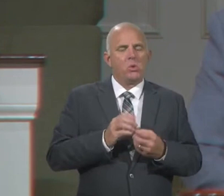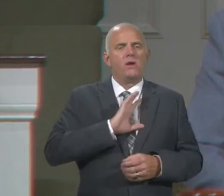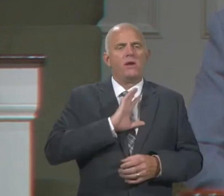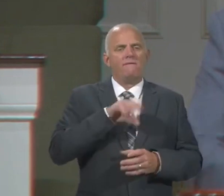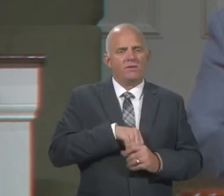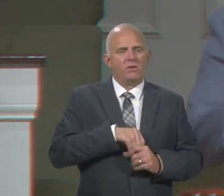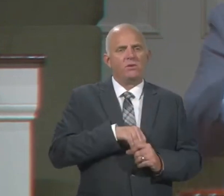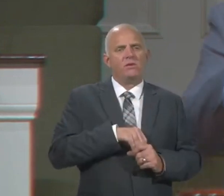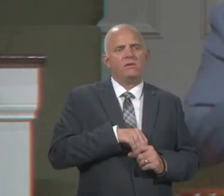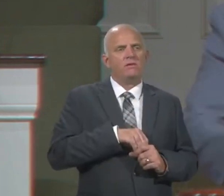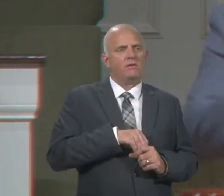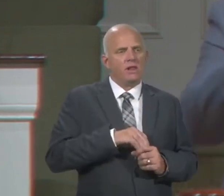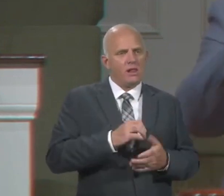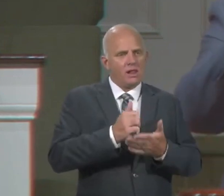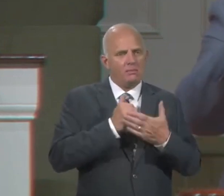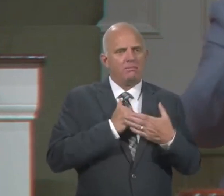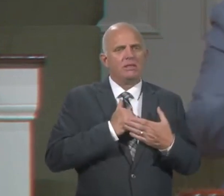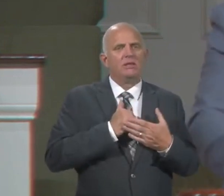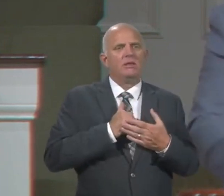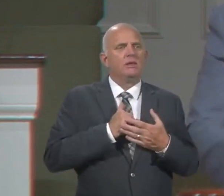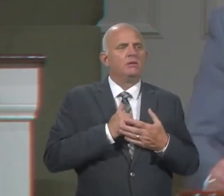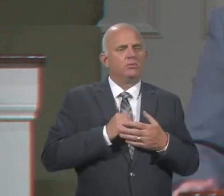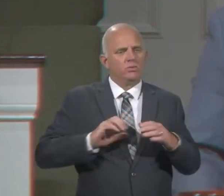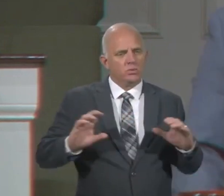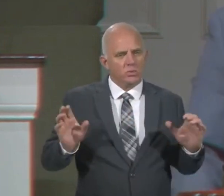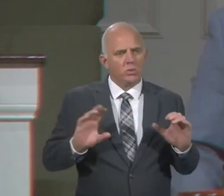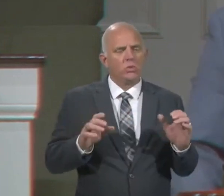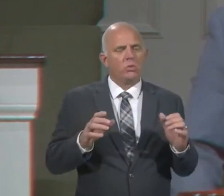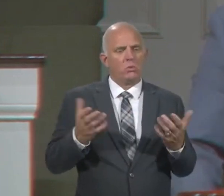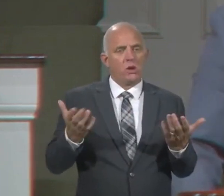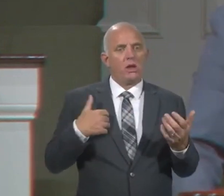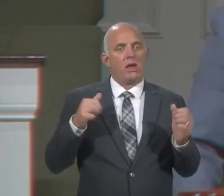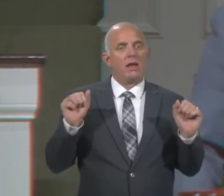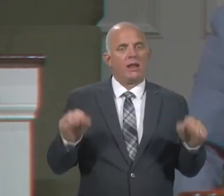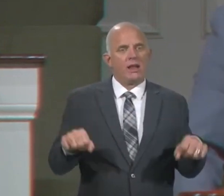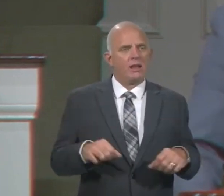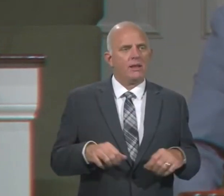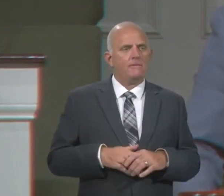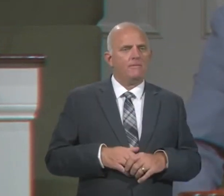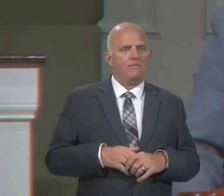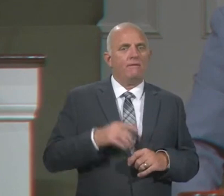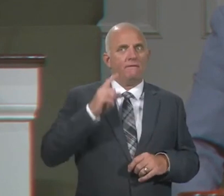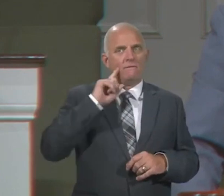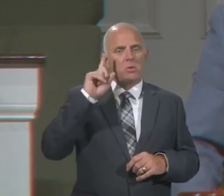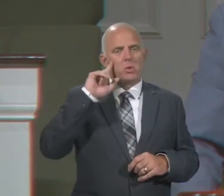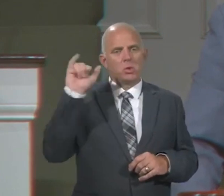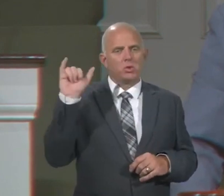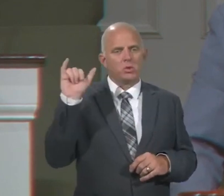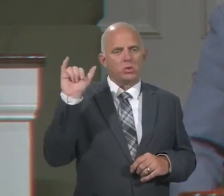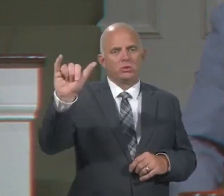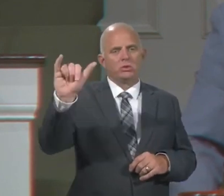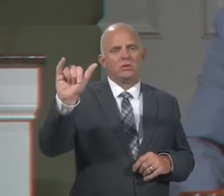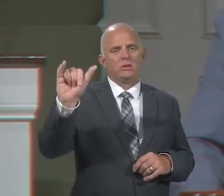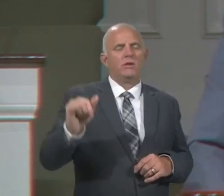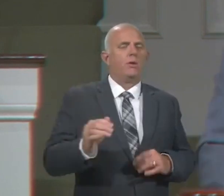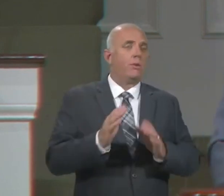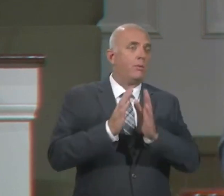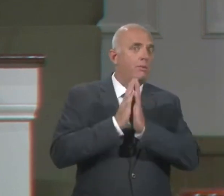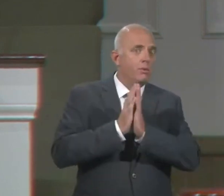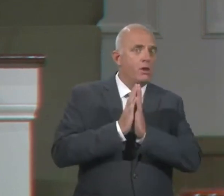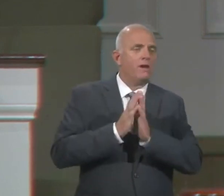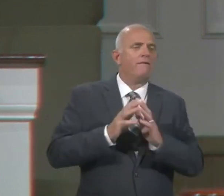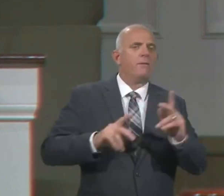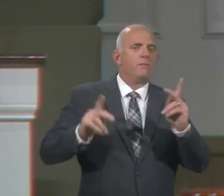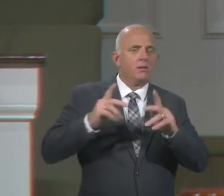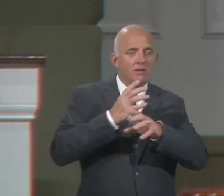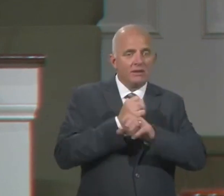Help me do what I can for eternity. We need to pray for souls to be saved. We need to